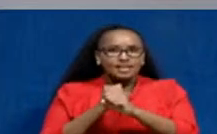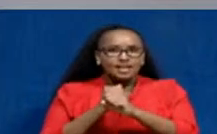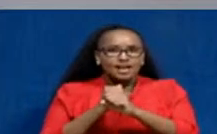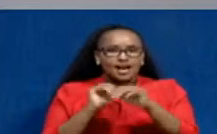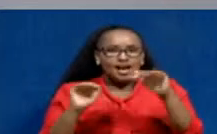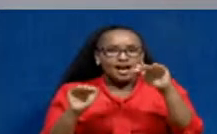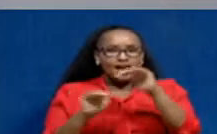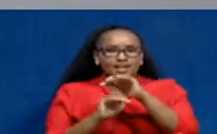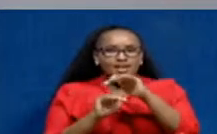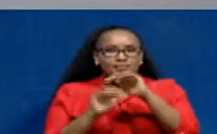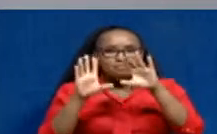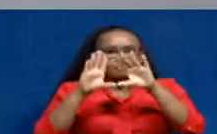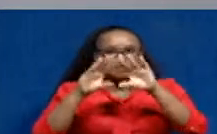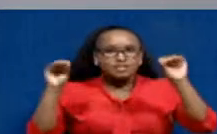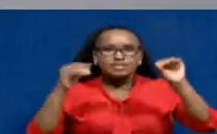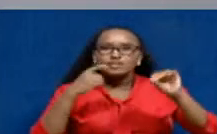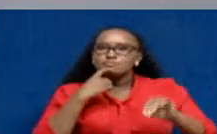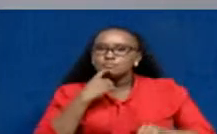under President Moi.